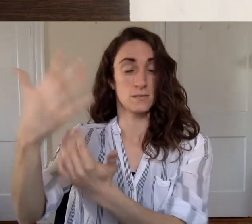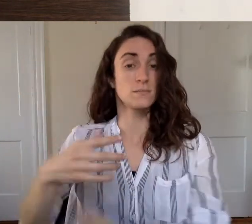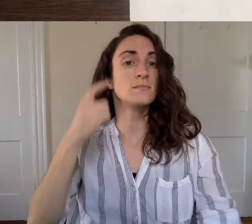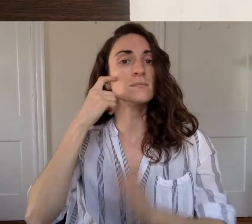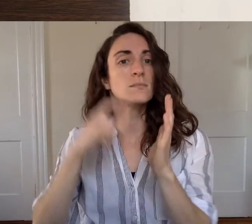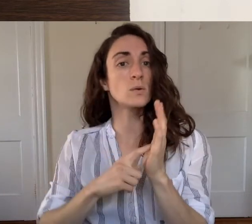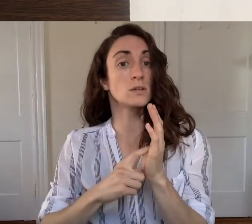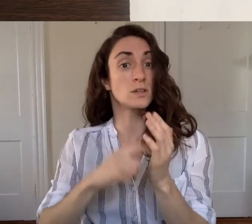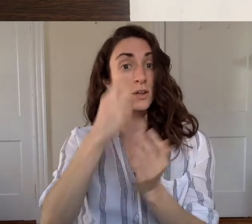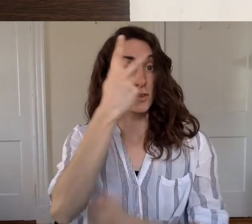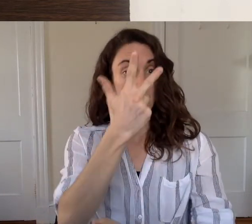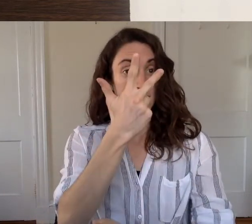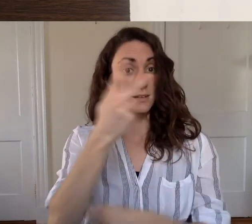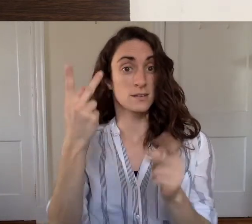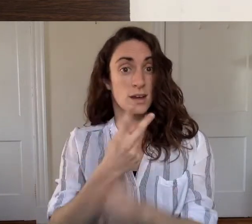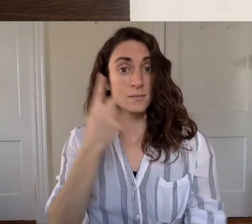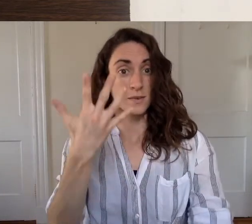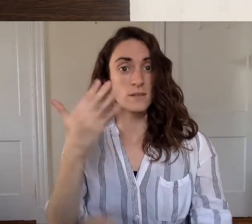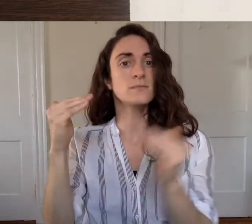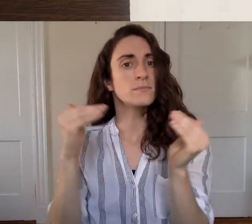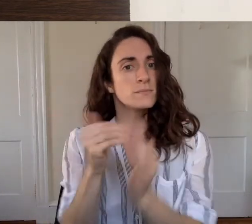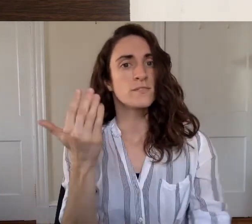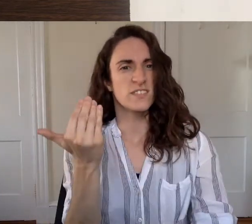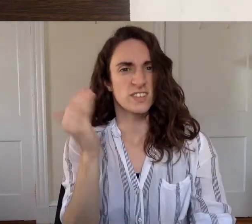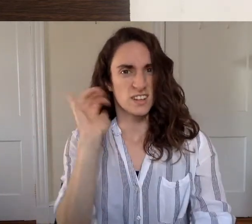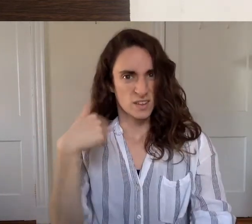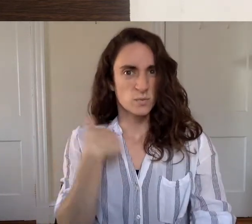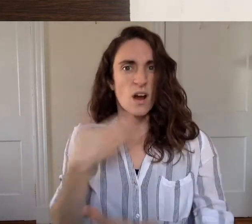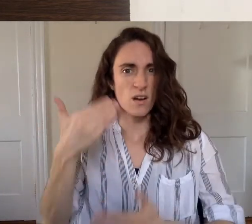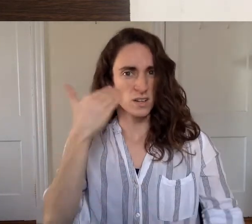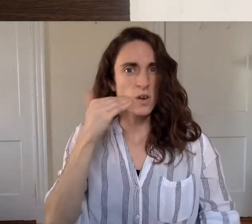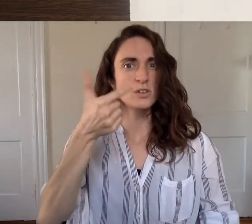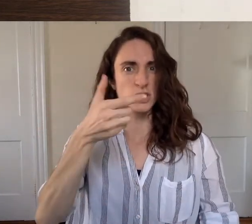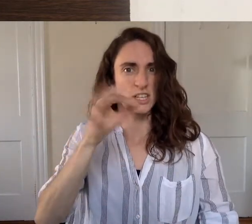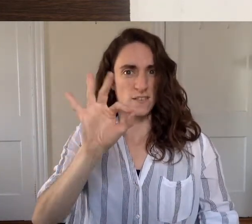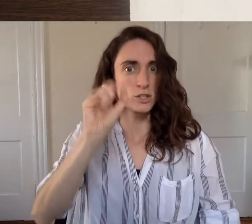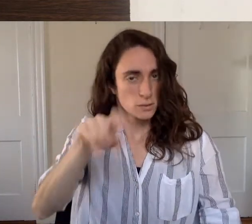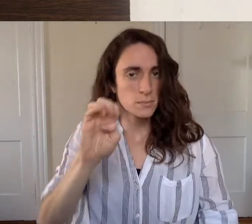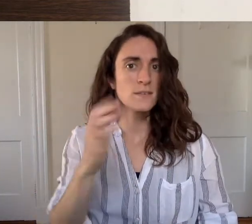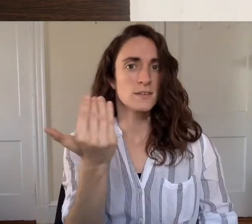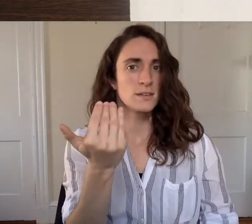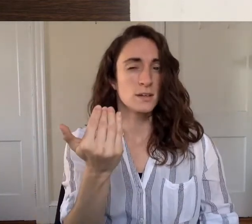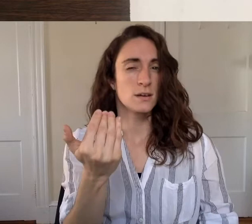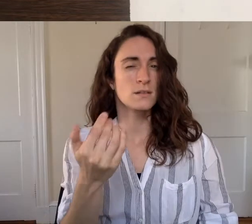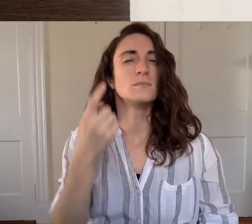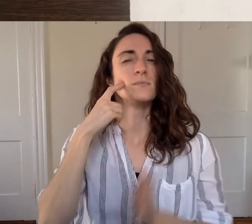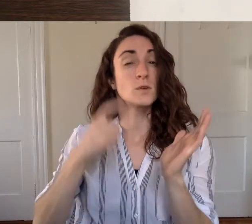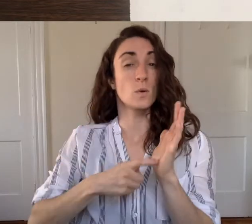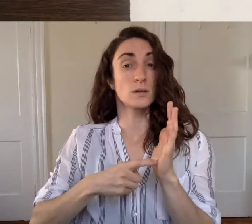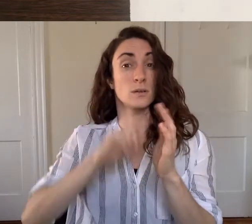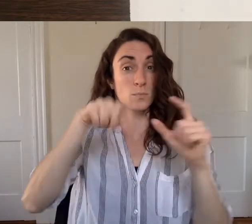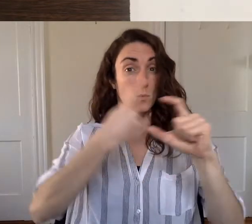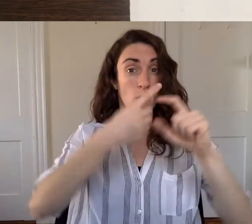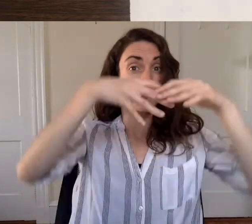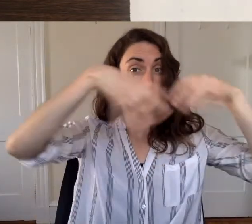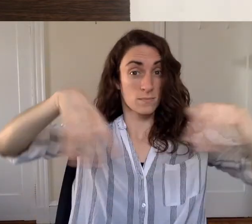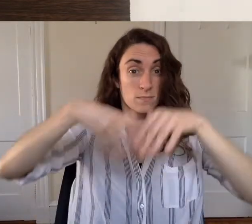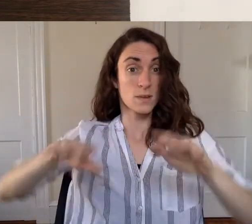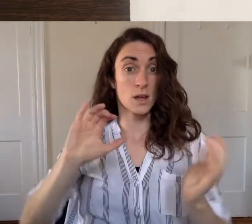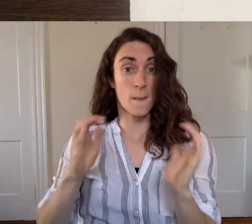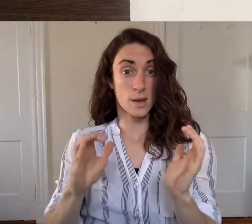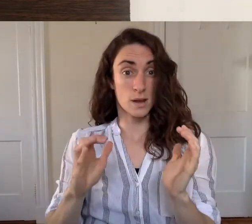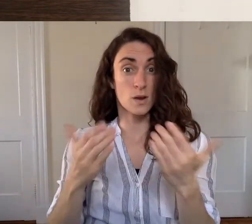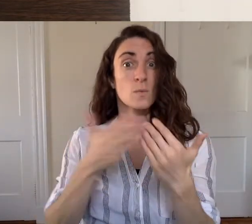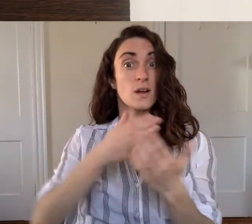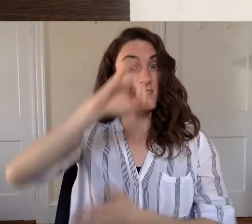So the shared elements of their prime factorizations are 3 and 5. And you'll notice that the product of 3 and 5 is 15, which we already found to